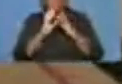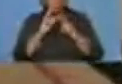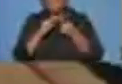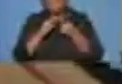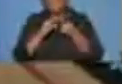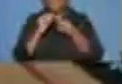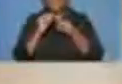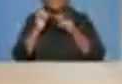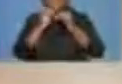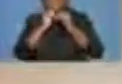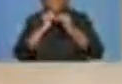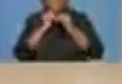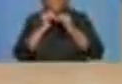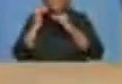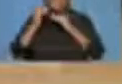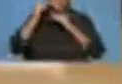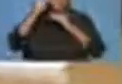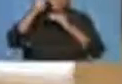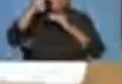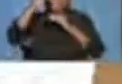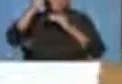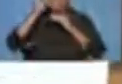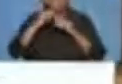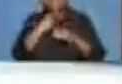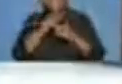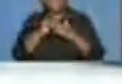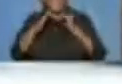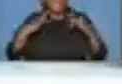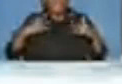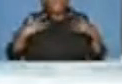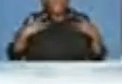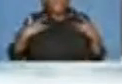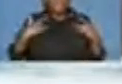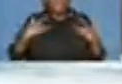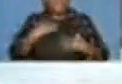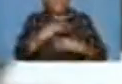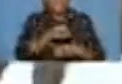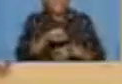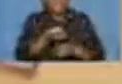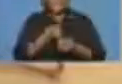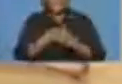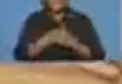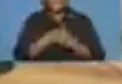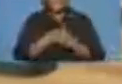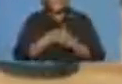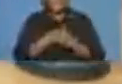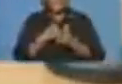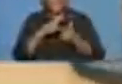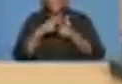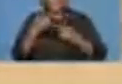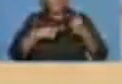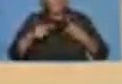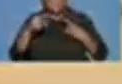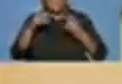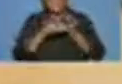union president says he is pleased with what the union has secured for its members at the low end of the salary scale, but he is eager to return to